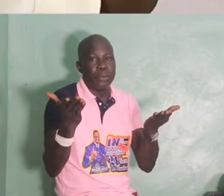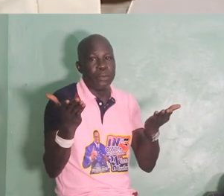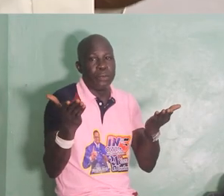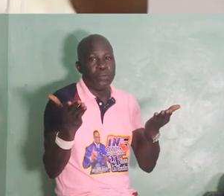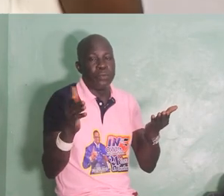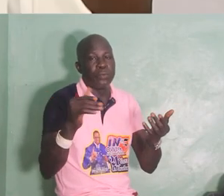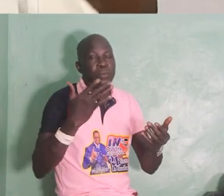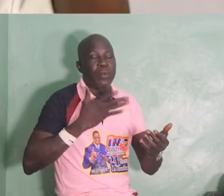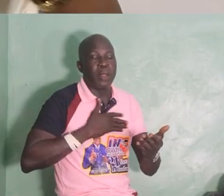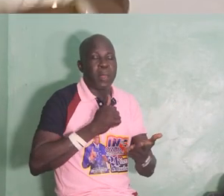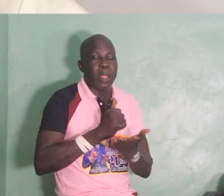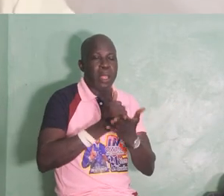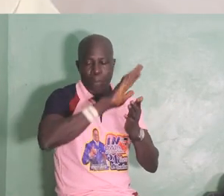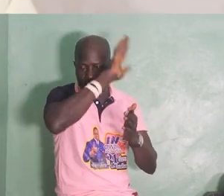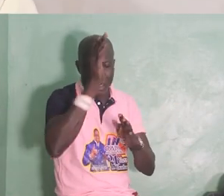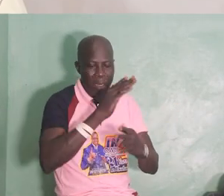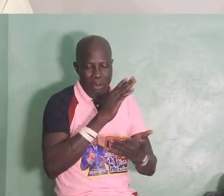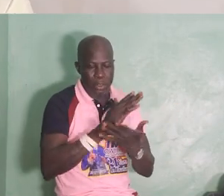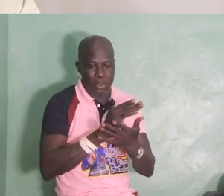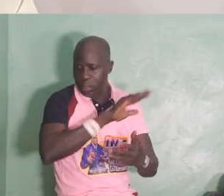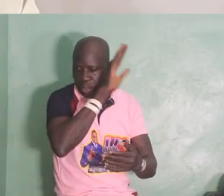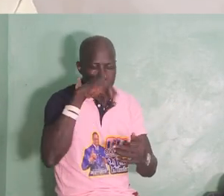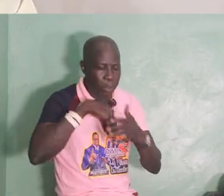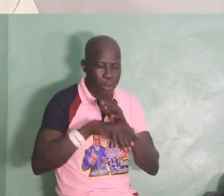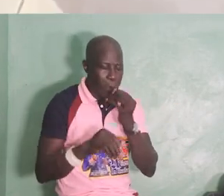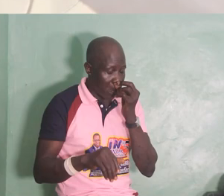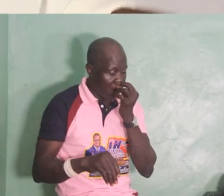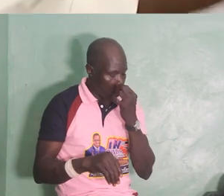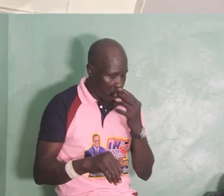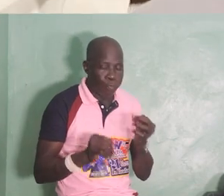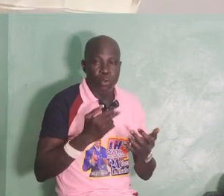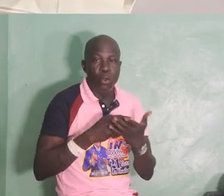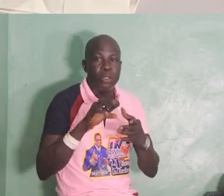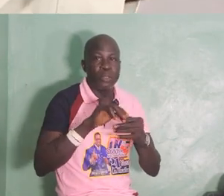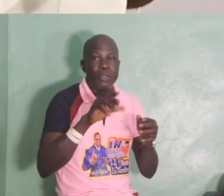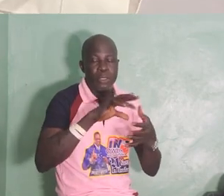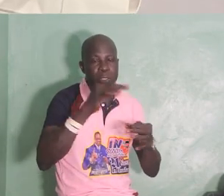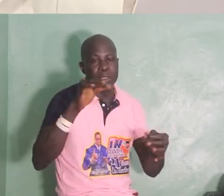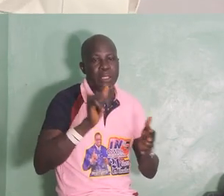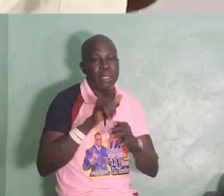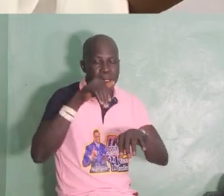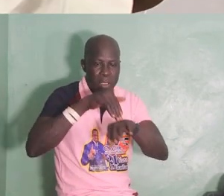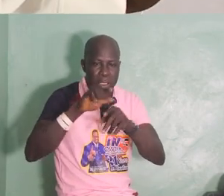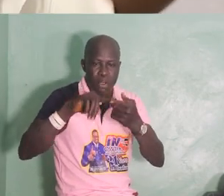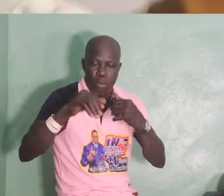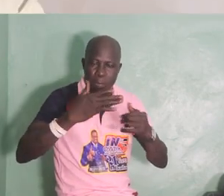hands. Olùrànlọ́wọ́ tí ìdáwọ́ dúró láyé ni. Benefactor that will never stop in one's life. Ẹ̀mí mímá. Holy Spirit. Ẹran sáyé mi. Send them to my life.